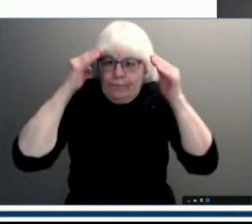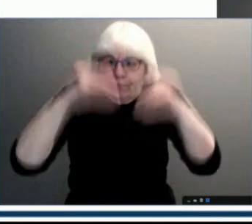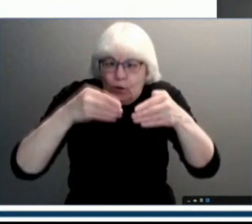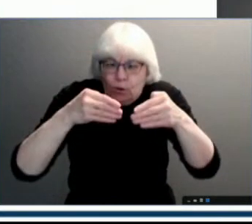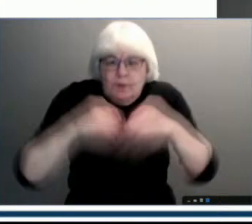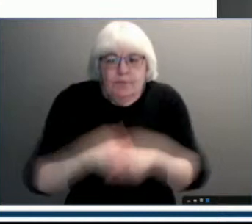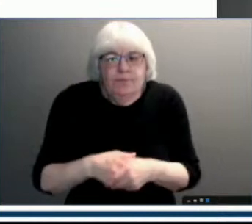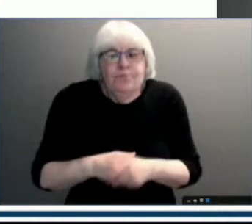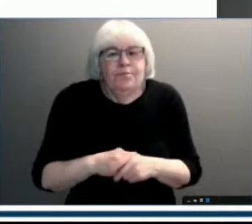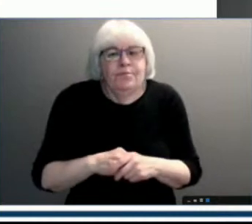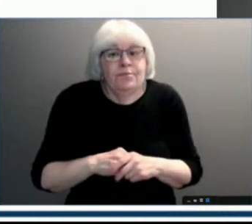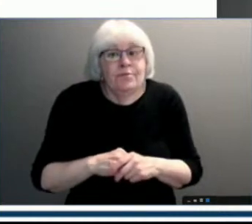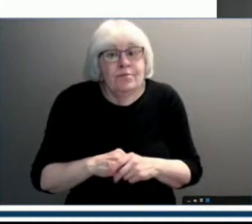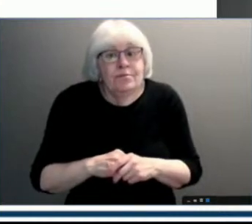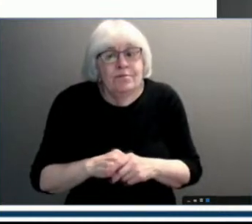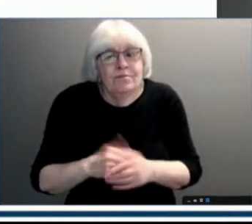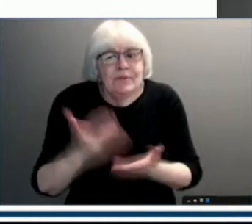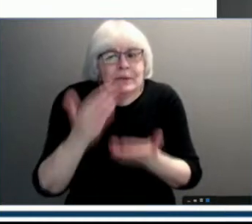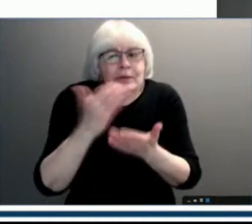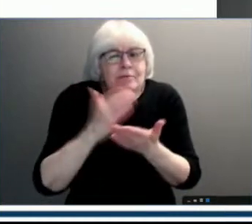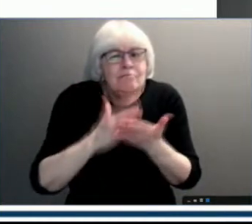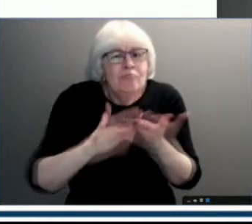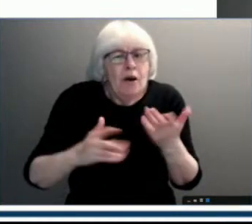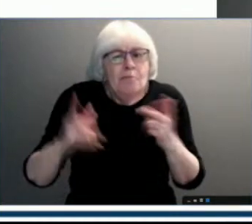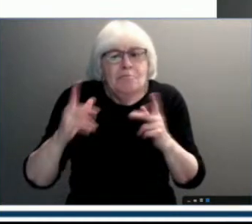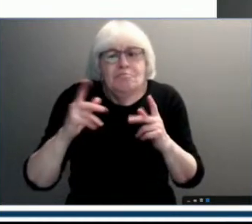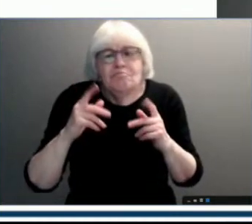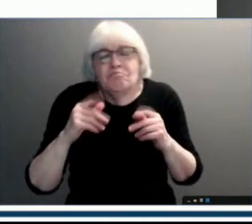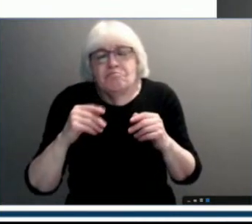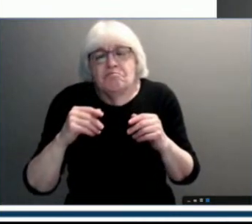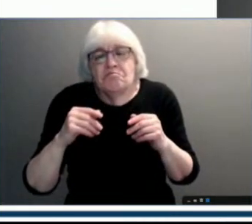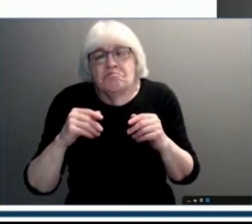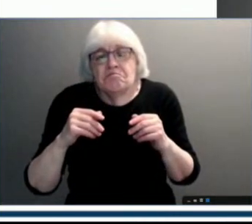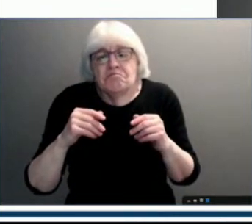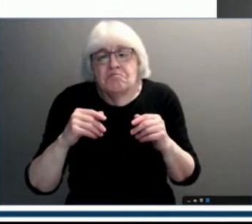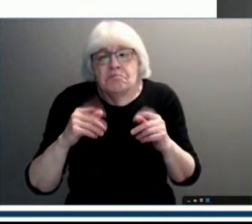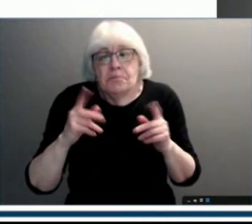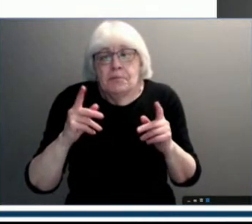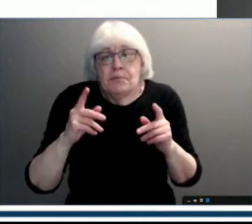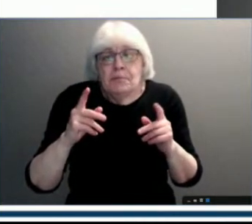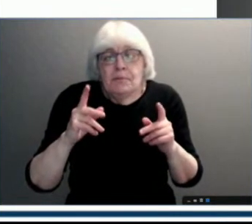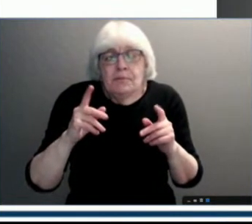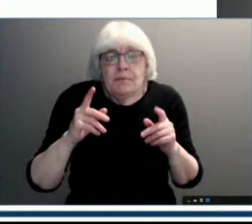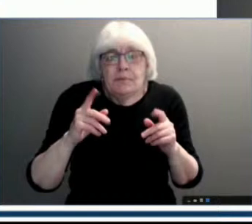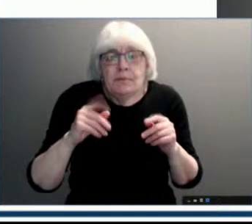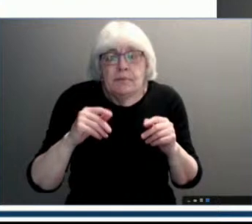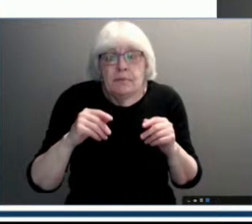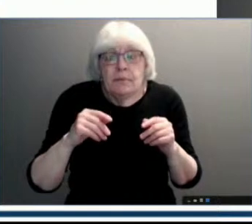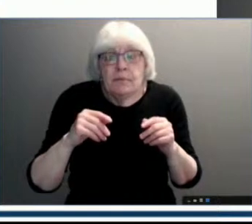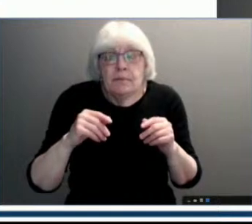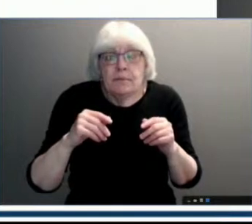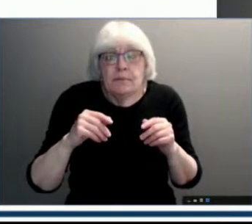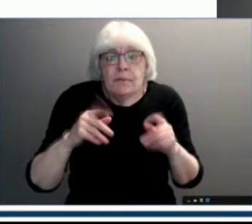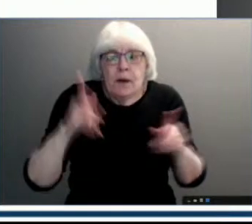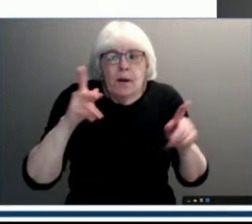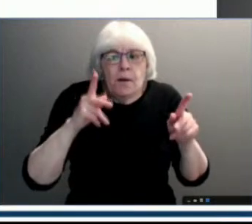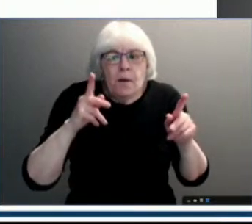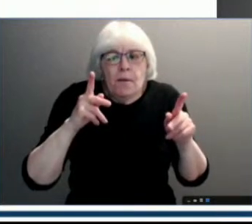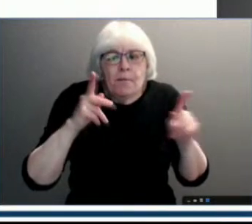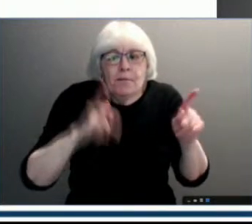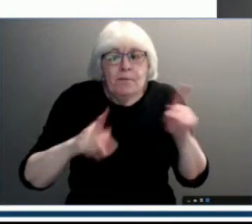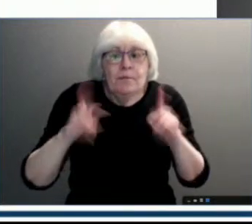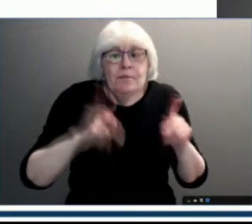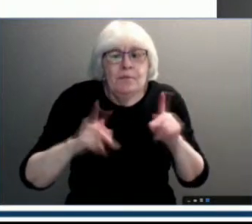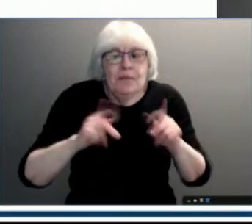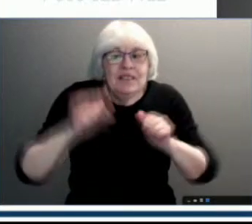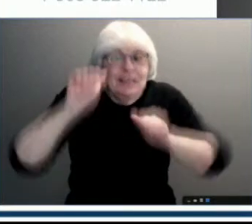can go to our many PACs, primary assessment centers across the province for a PCR test if